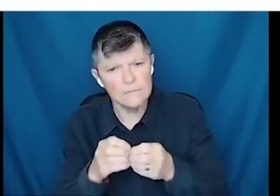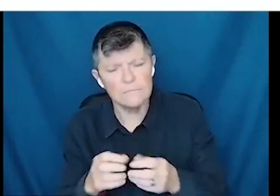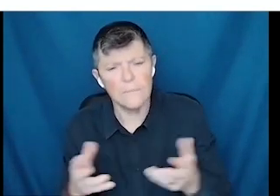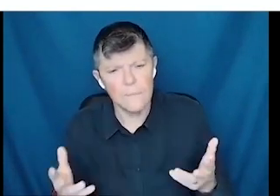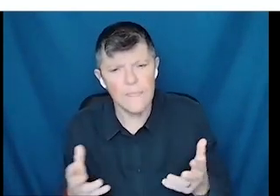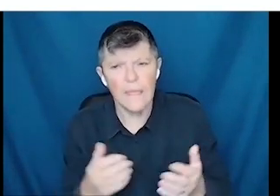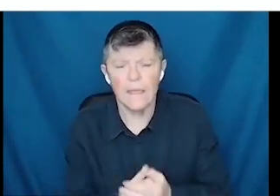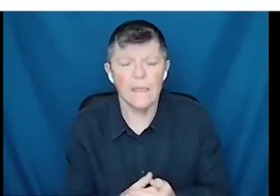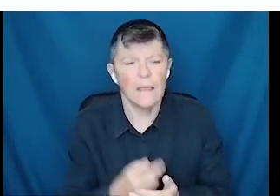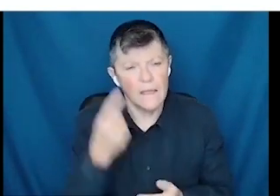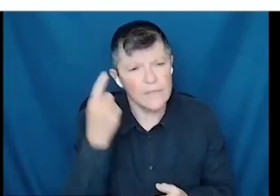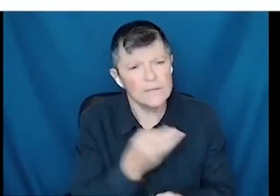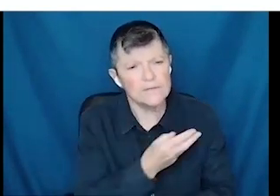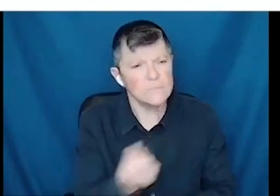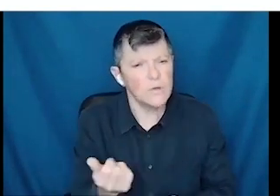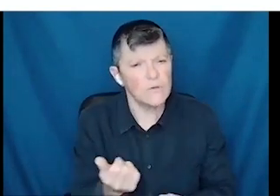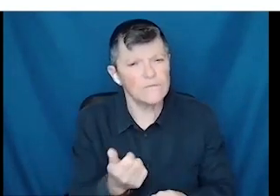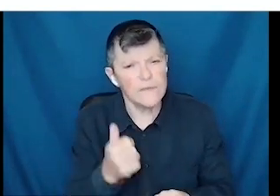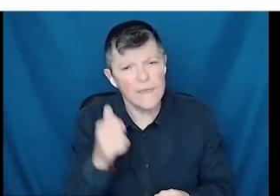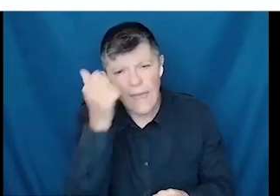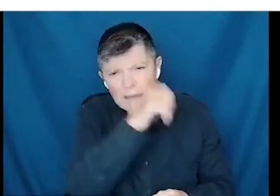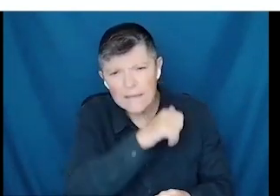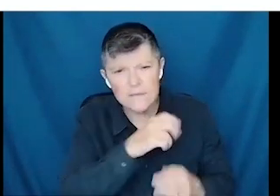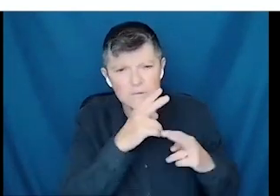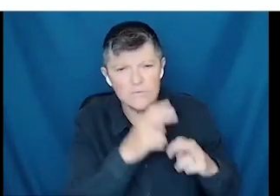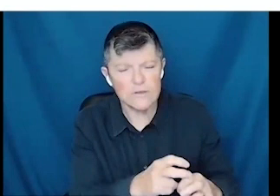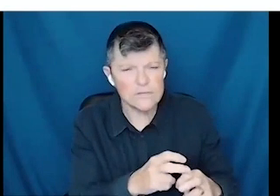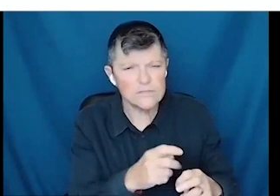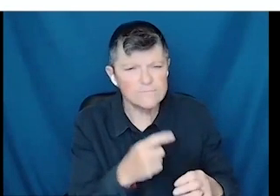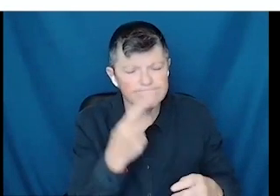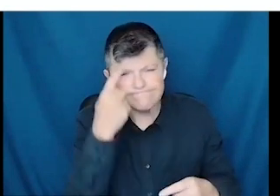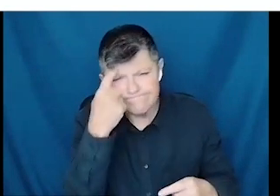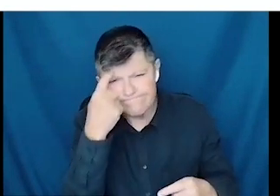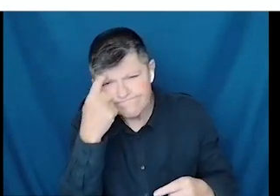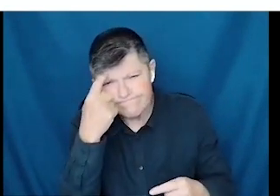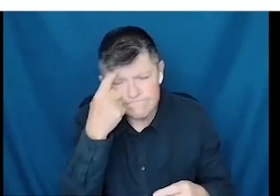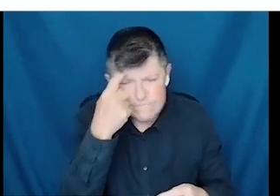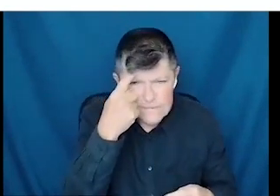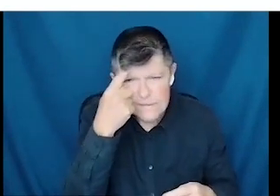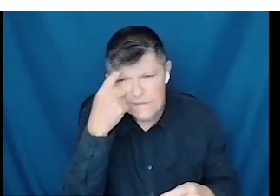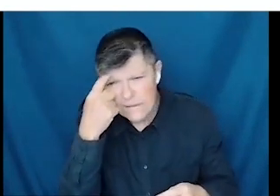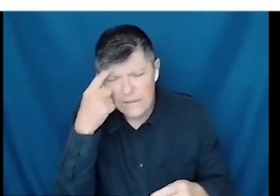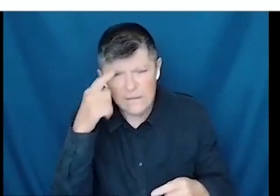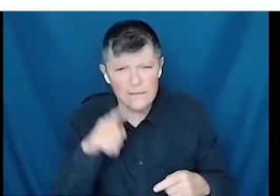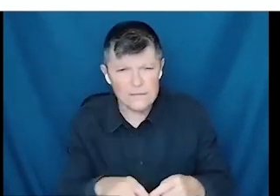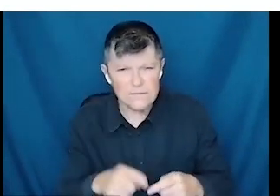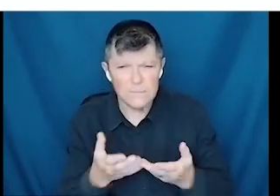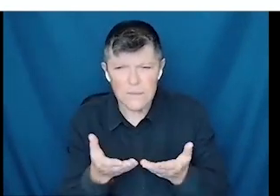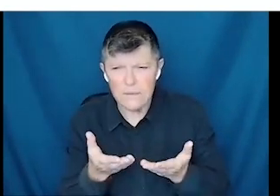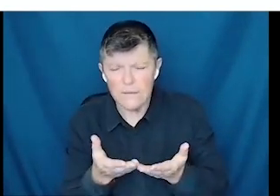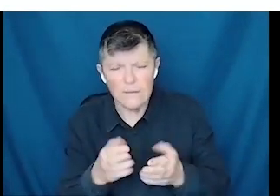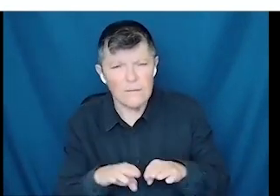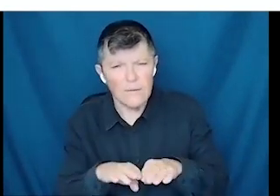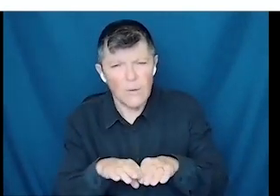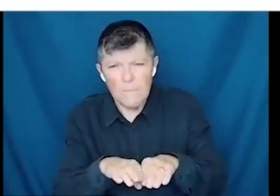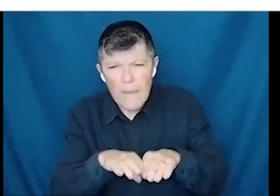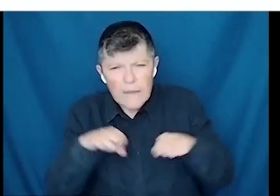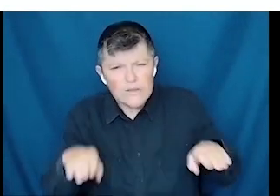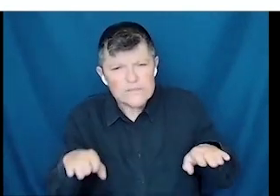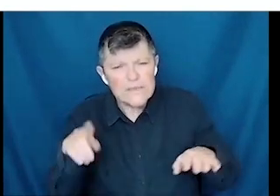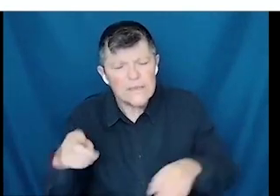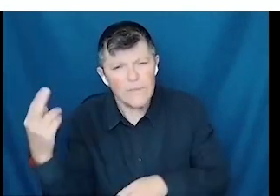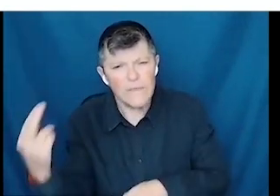our academic researchers struggled with this idea of this parity with our kind of artists, because they couldn't quite